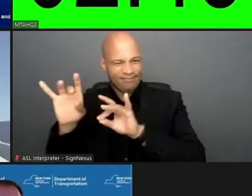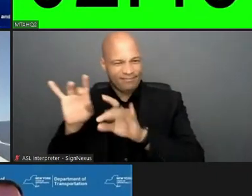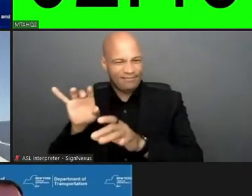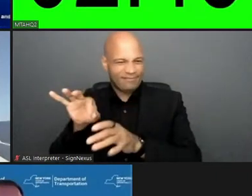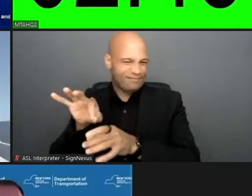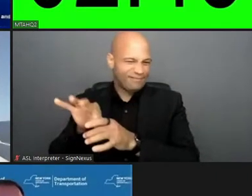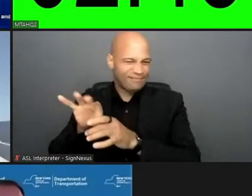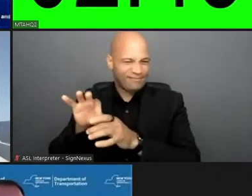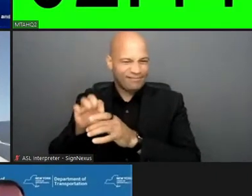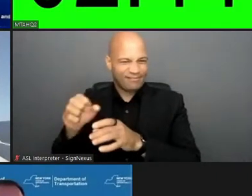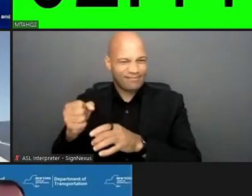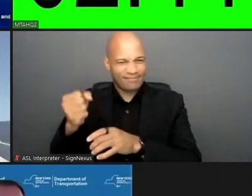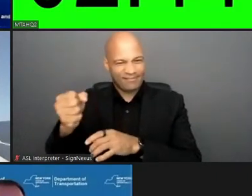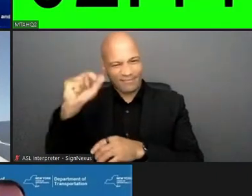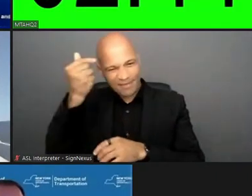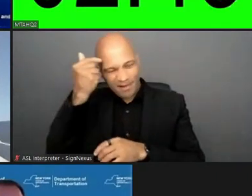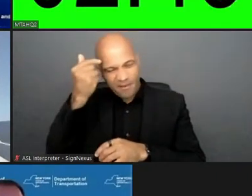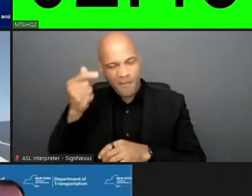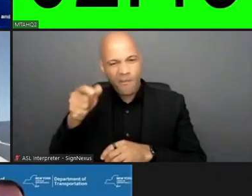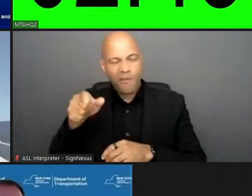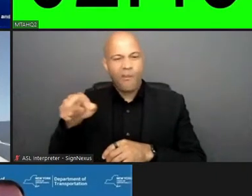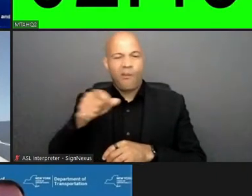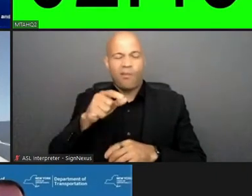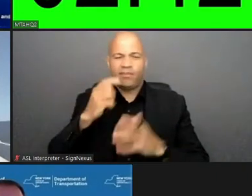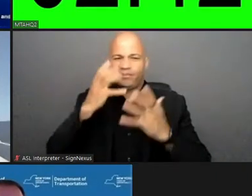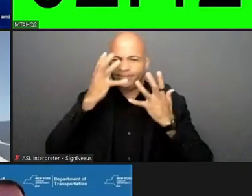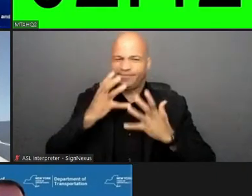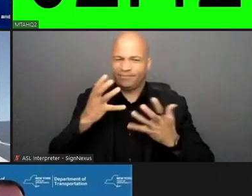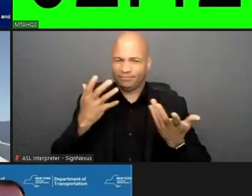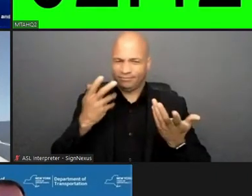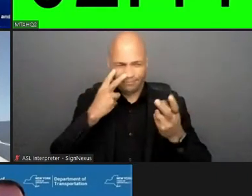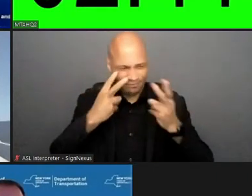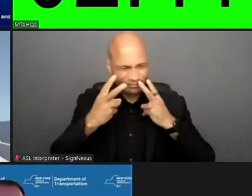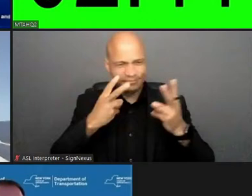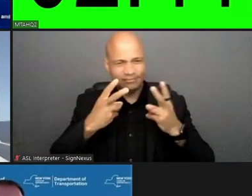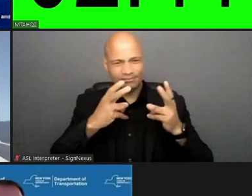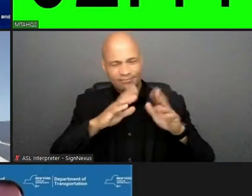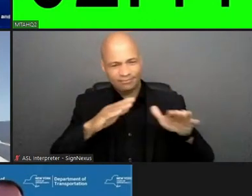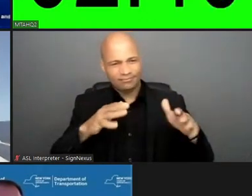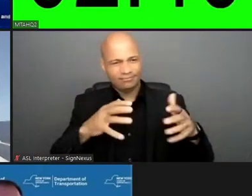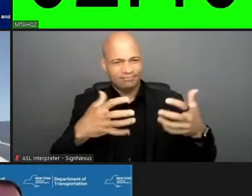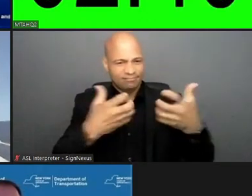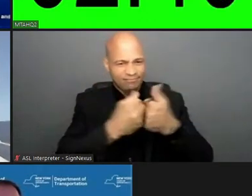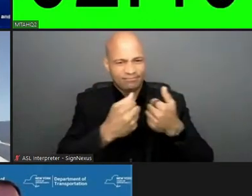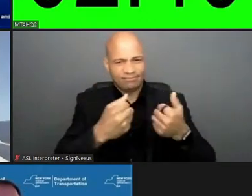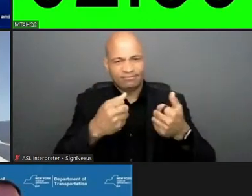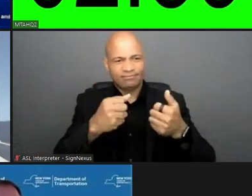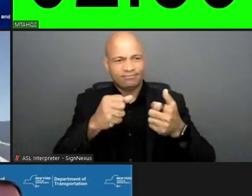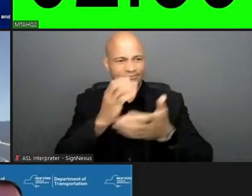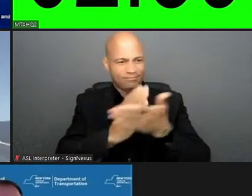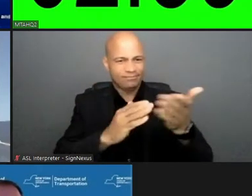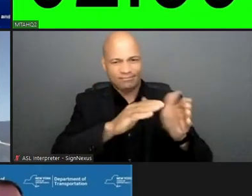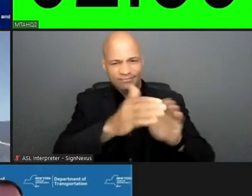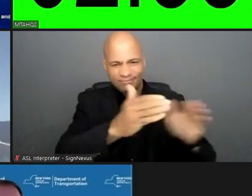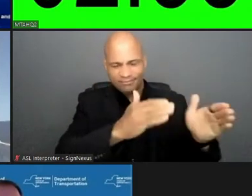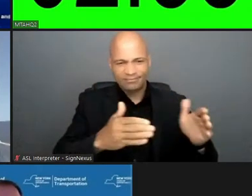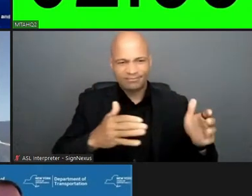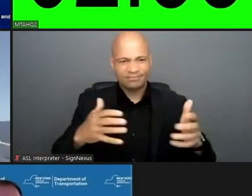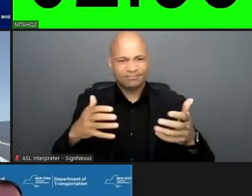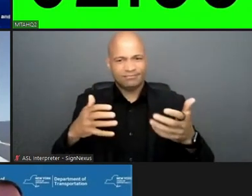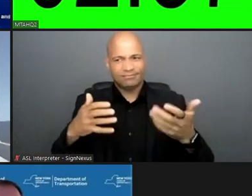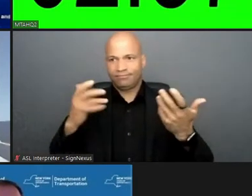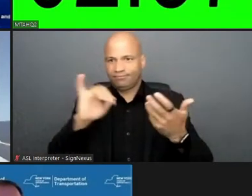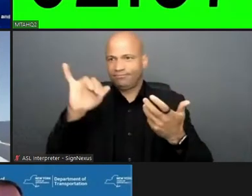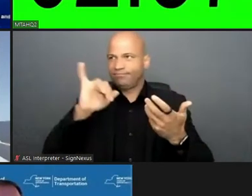our city is in a traffic crisis with Rising numbers of deaths and injuries from crashes and it's clear that our world is in a climate crisis as we see in the news every